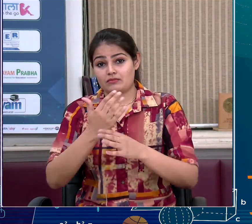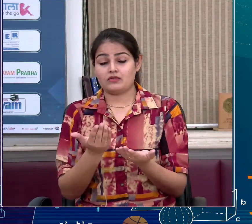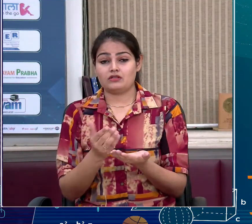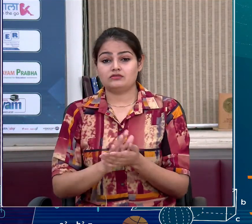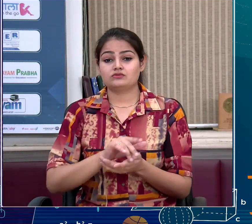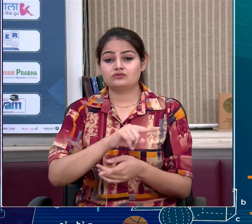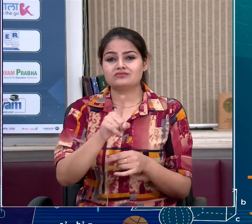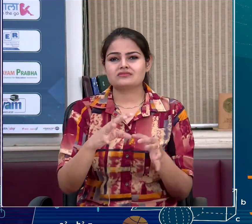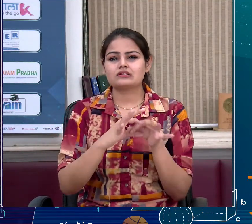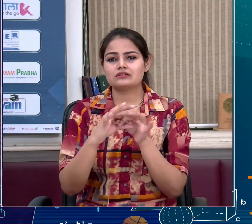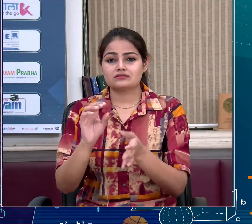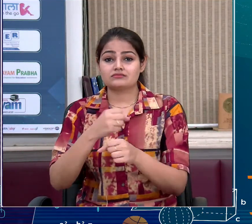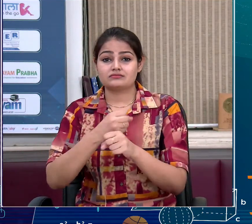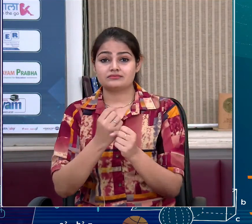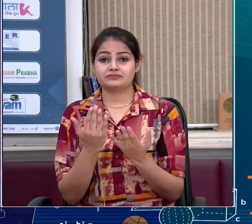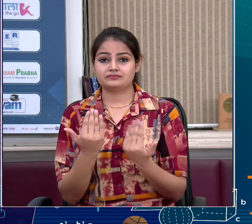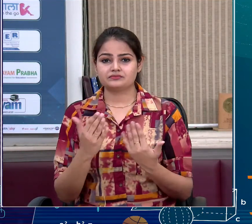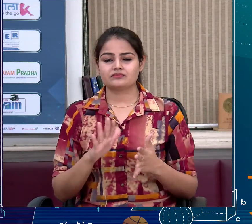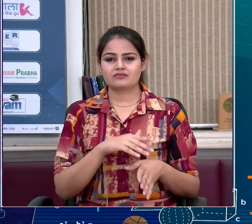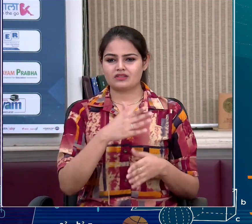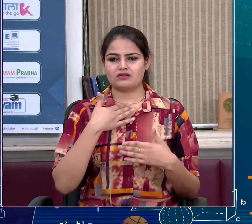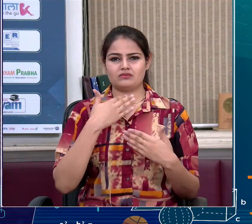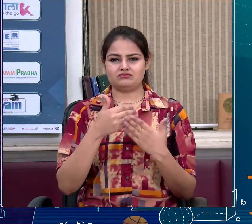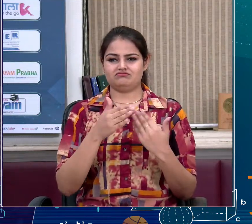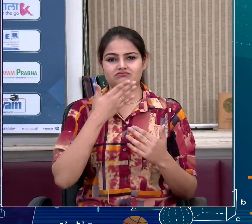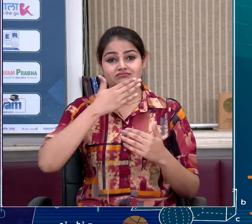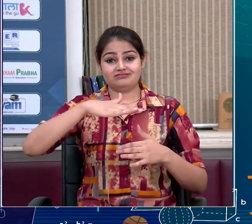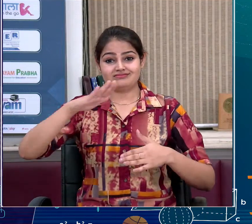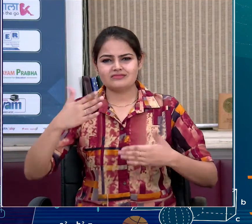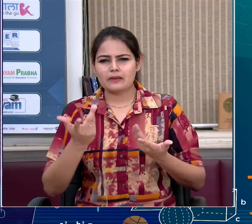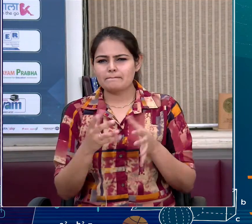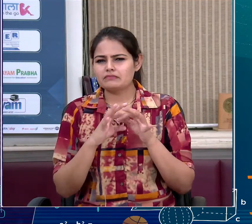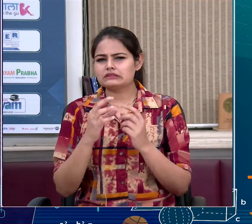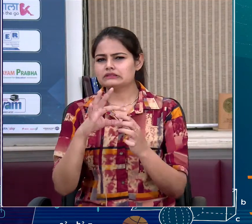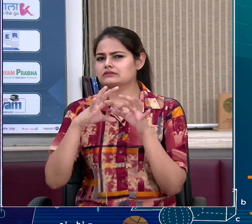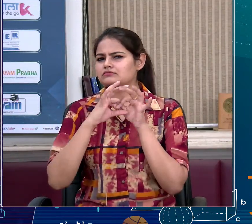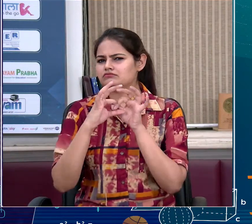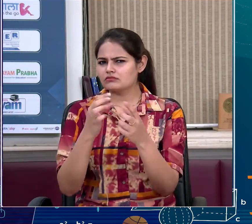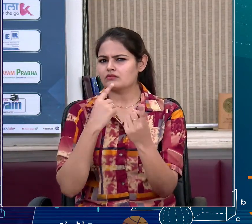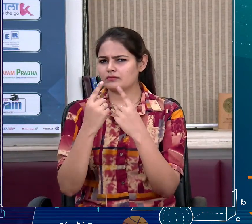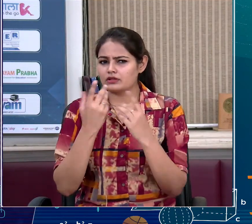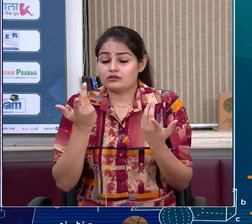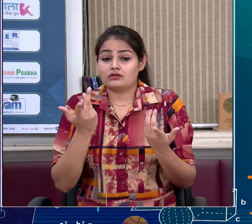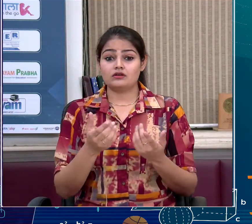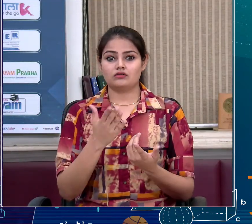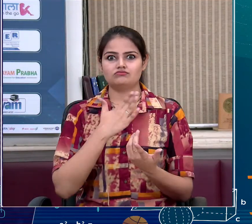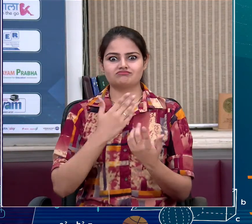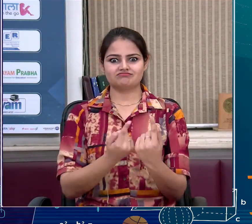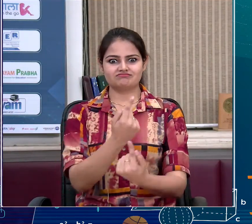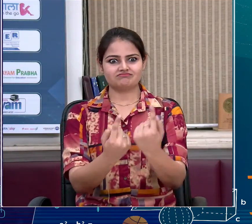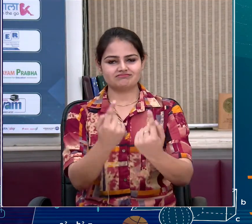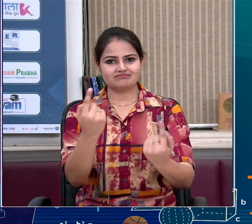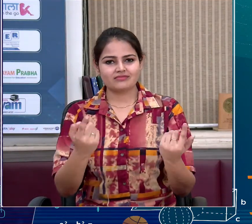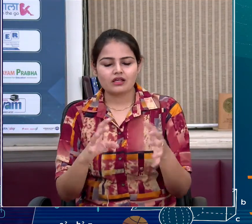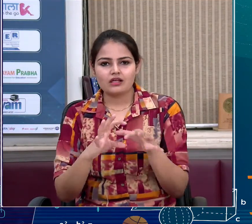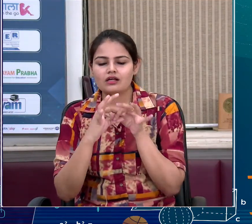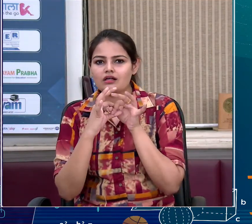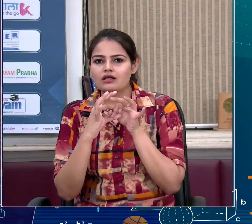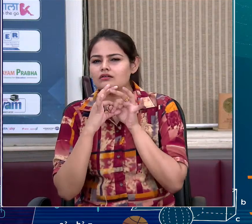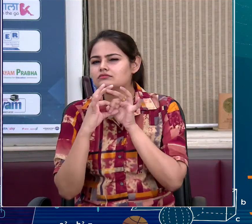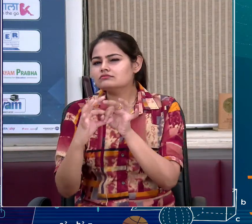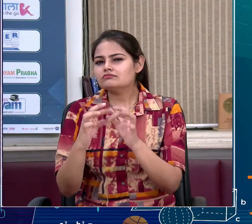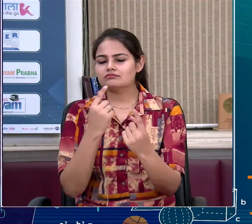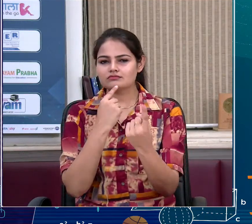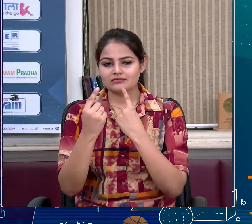you spoke about chicken, I spoke about eagle, I spoke about crow. So that's how you build up. So it's more of like an interaction, it's an ongoing